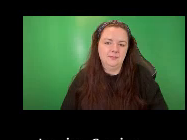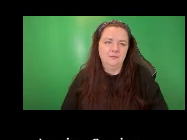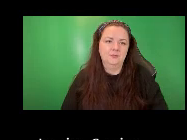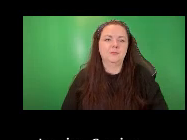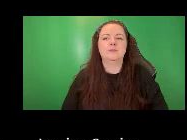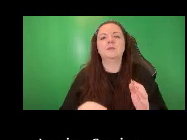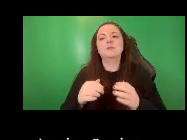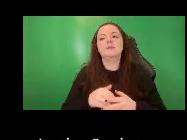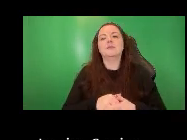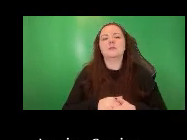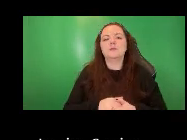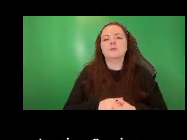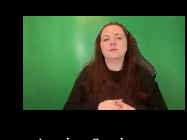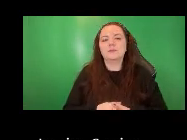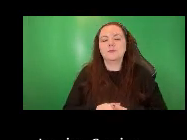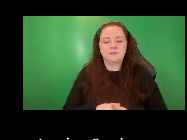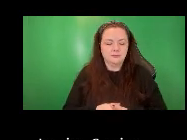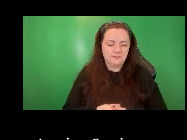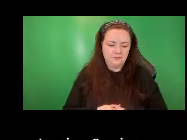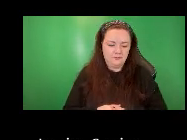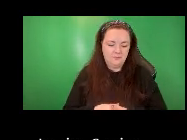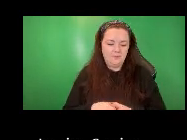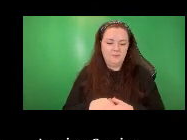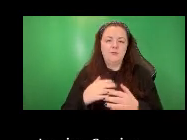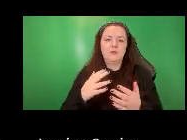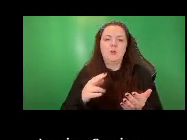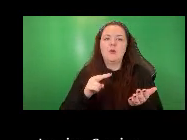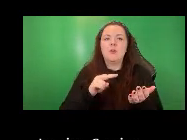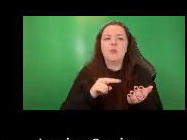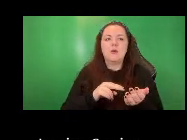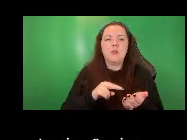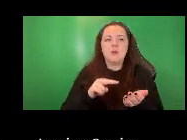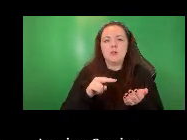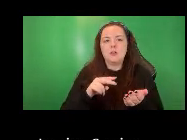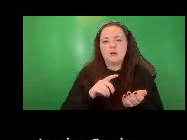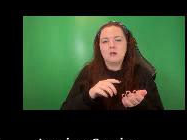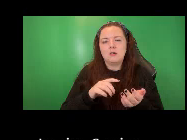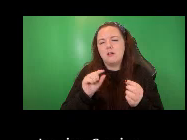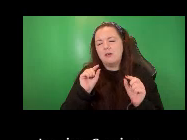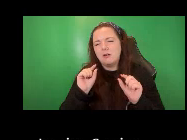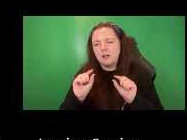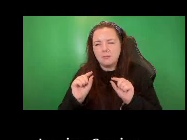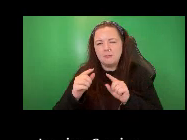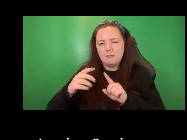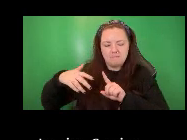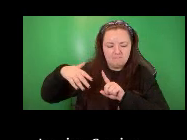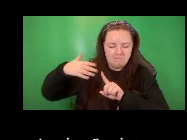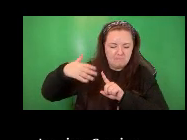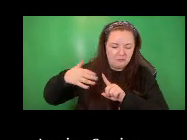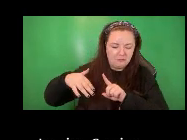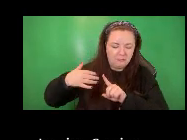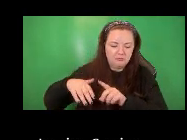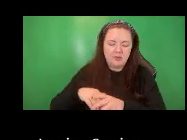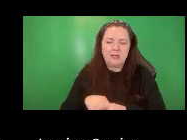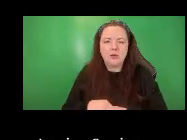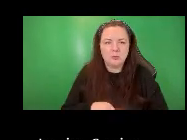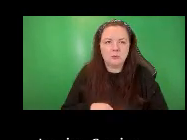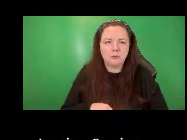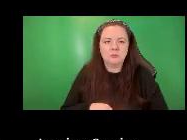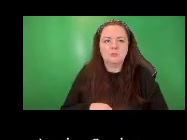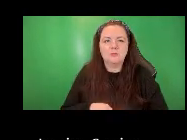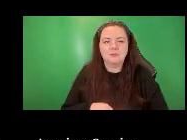Okay, so just a little bit of a potted history if I can. So we all